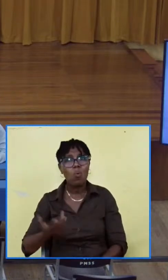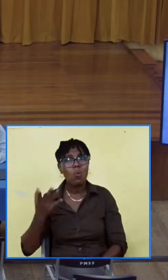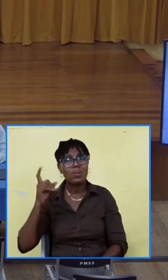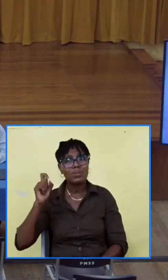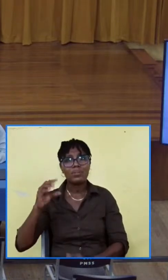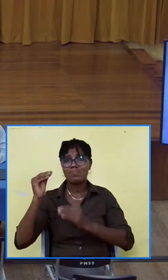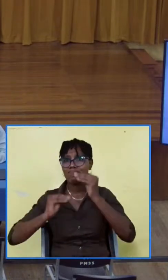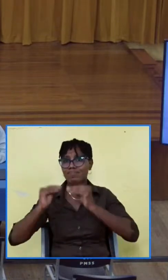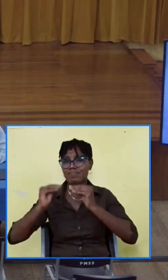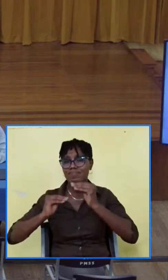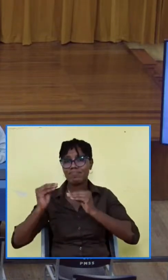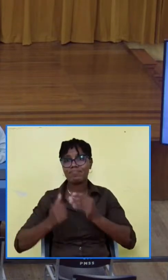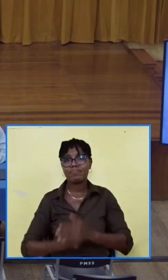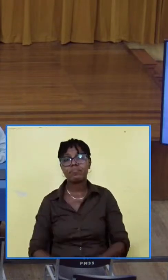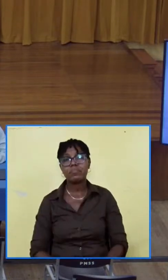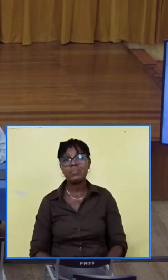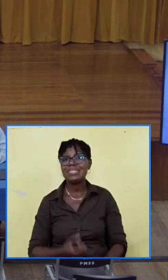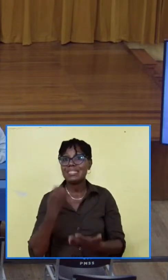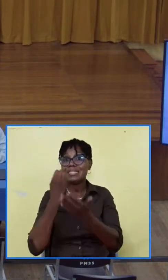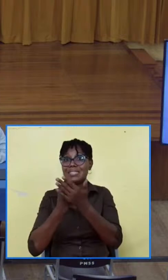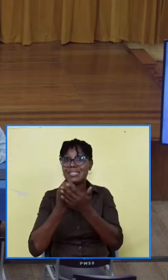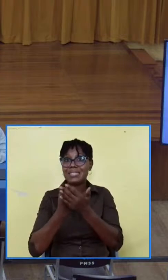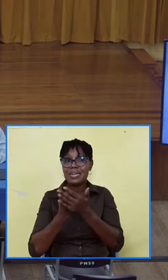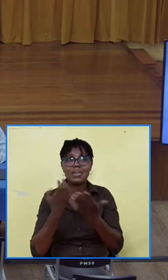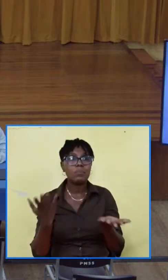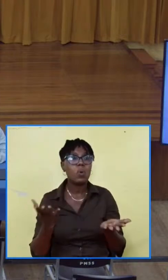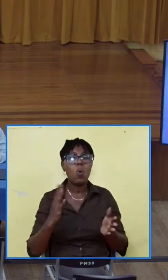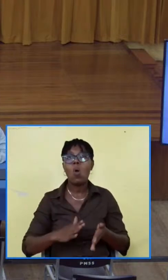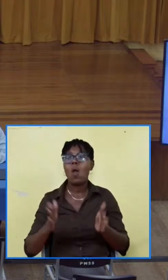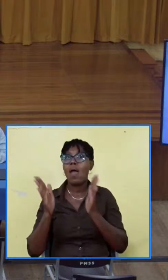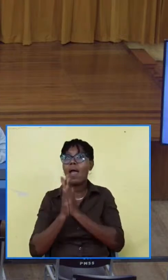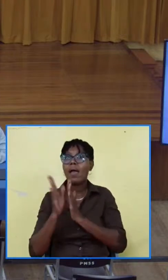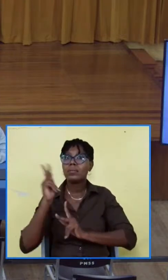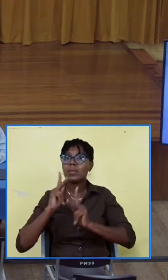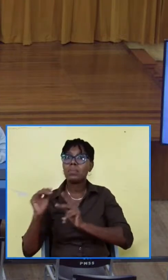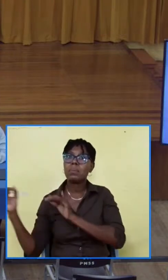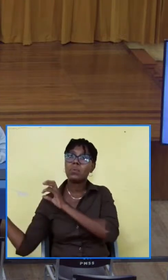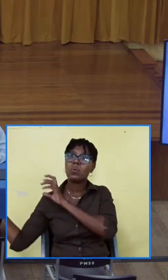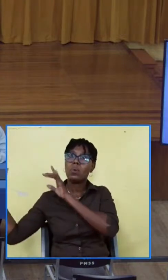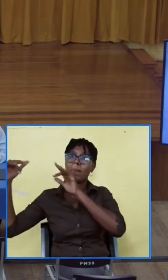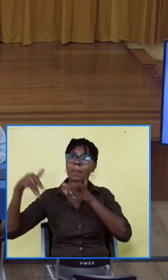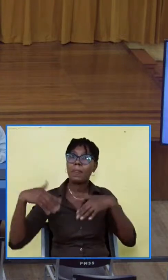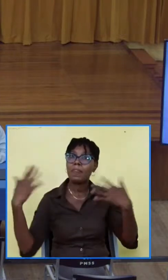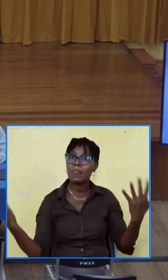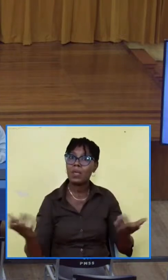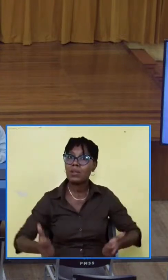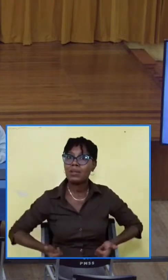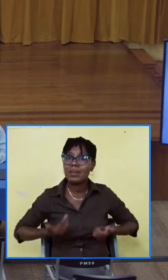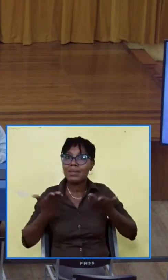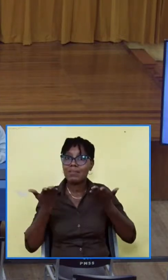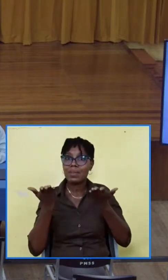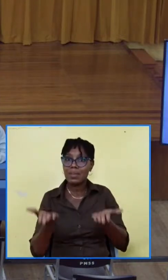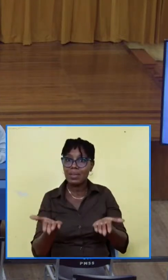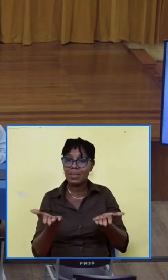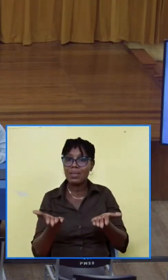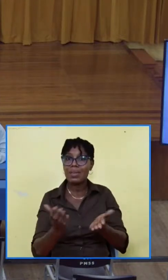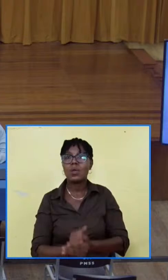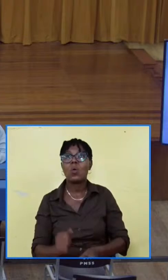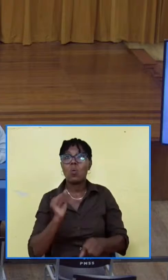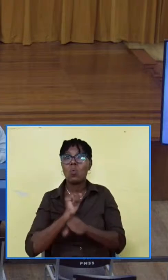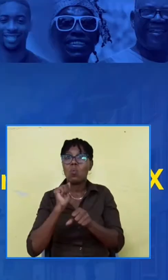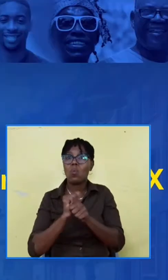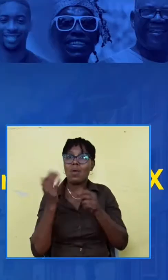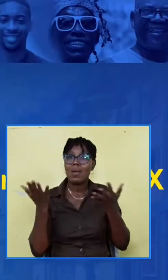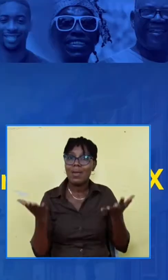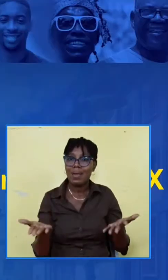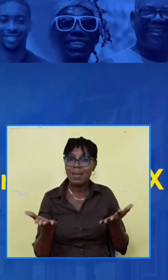about the economy and immigration. I think Mr. Novell, I'd pick him out in particular with some of the comments he was